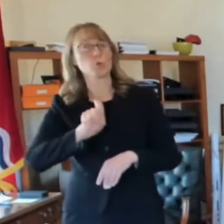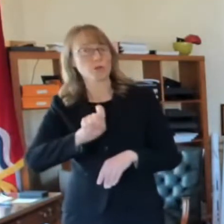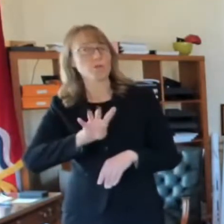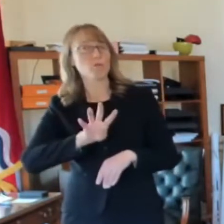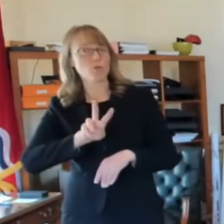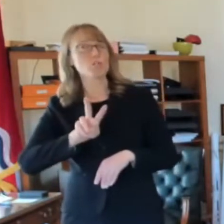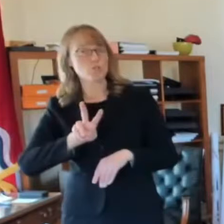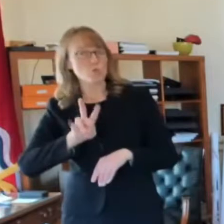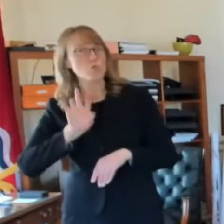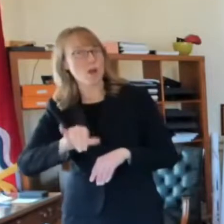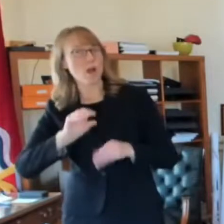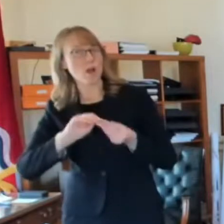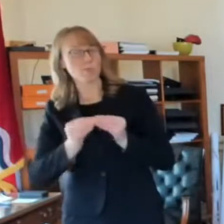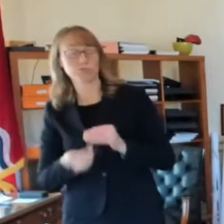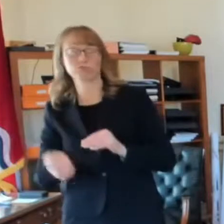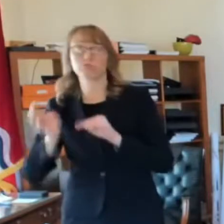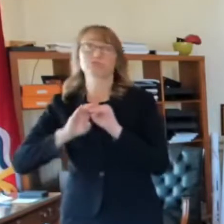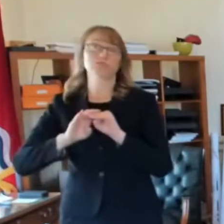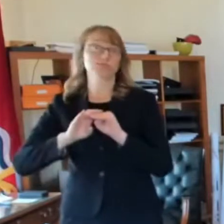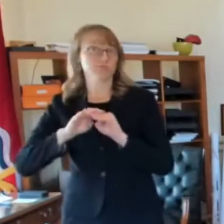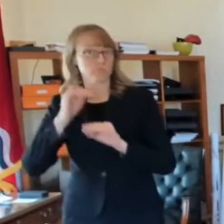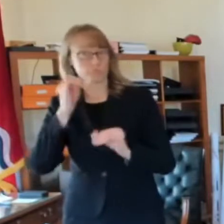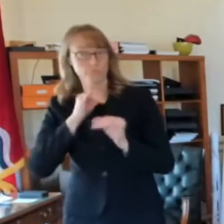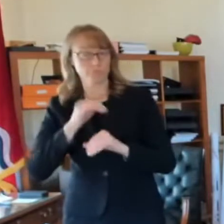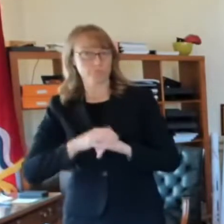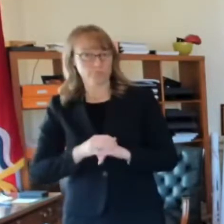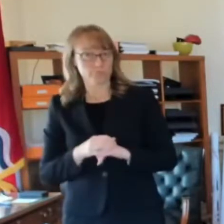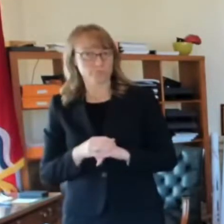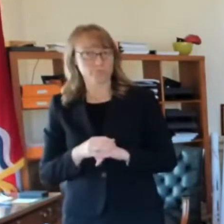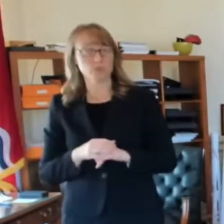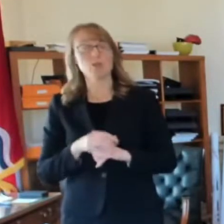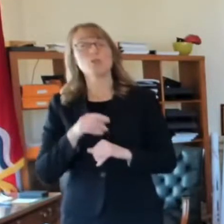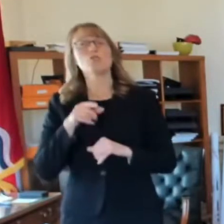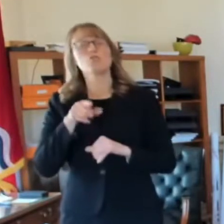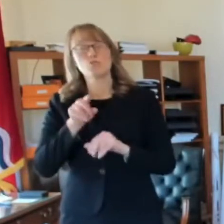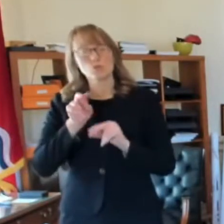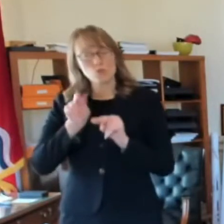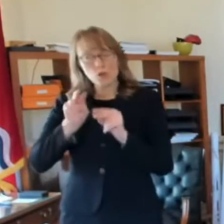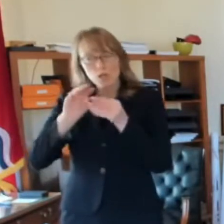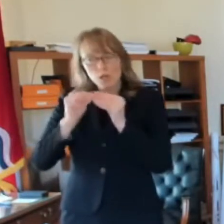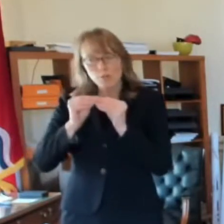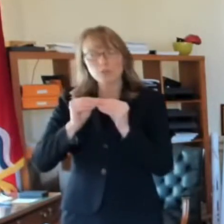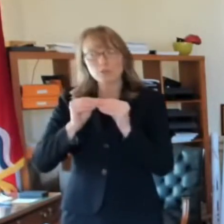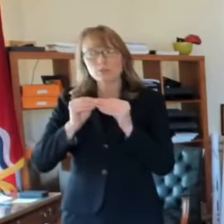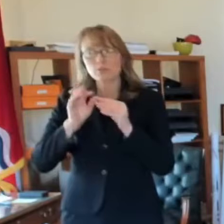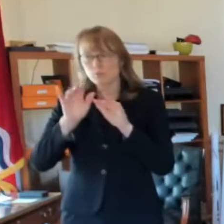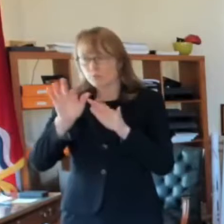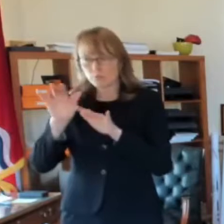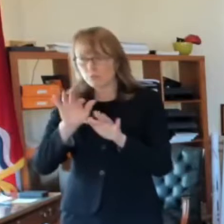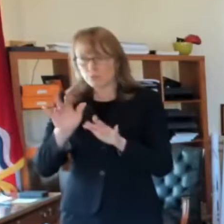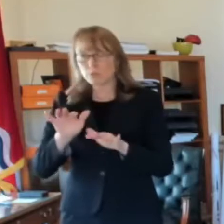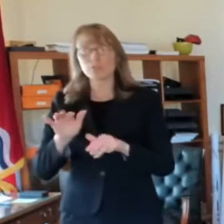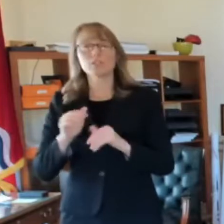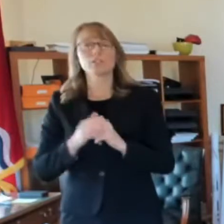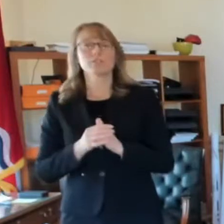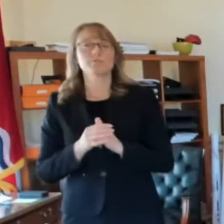considerably. You can see from these numbers that a lot of cases, they tend to come